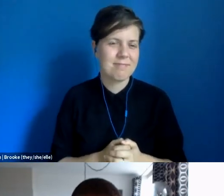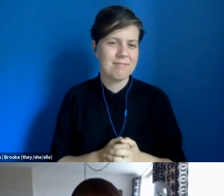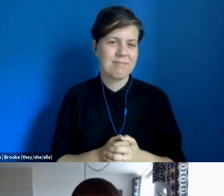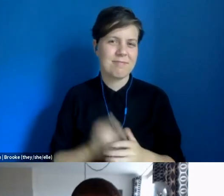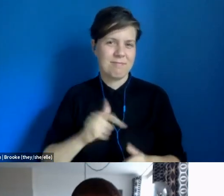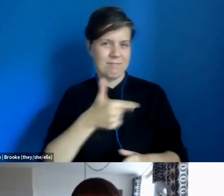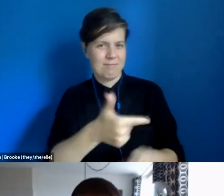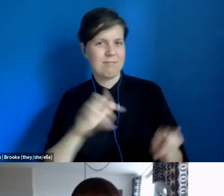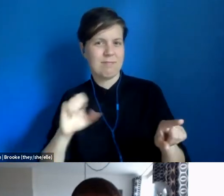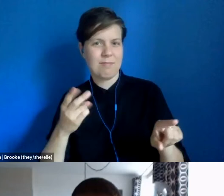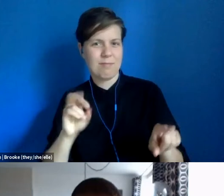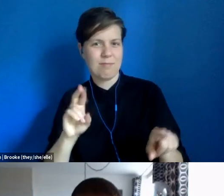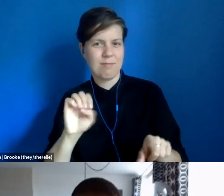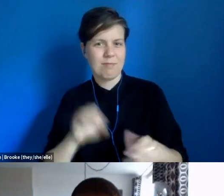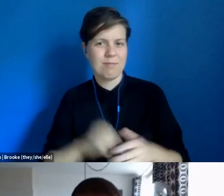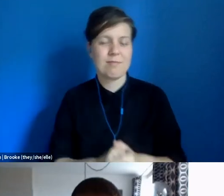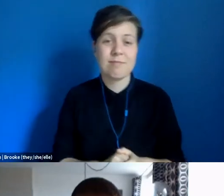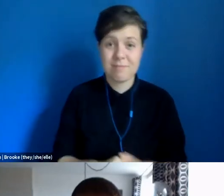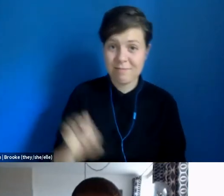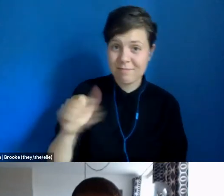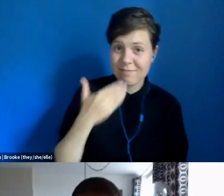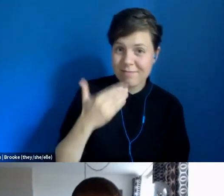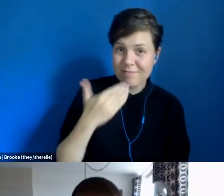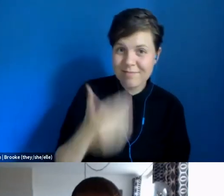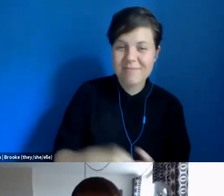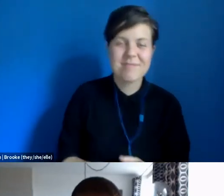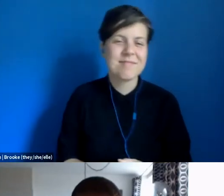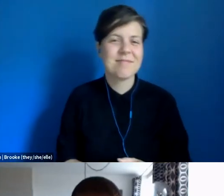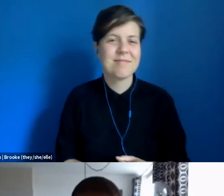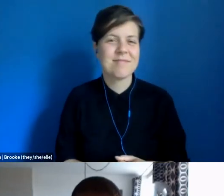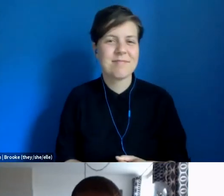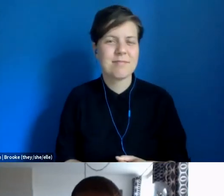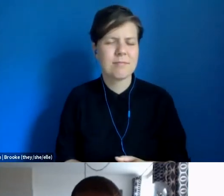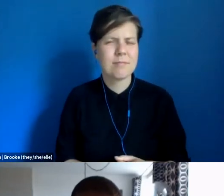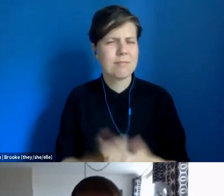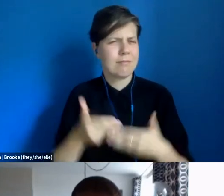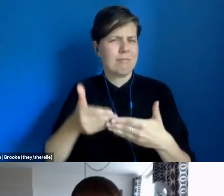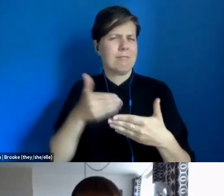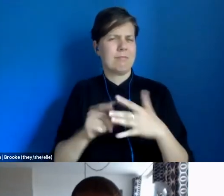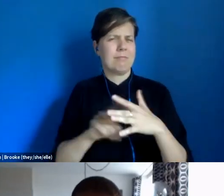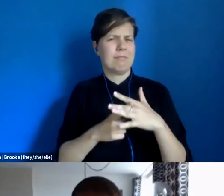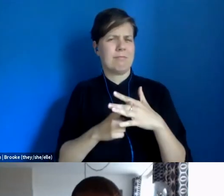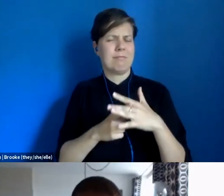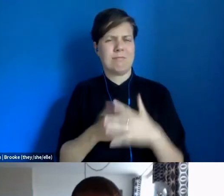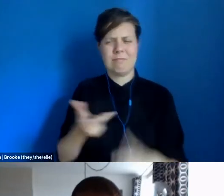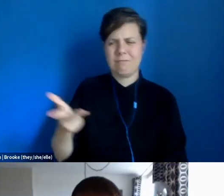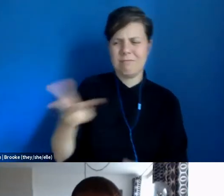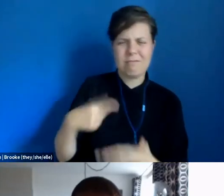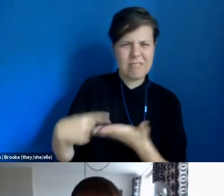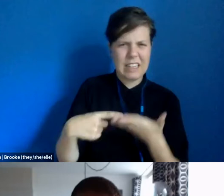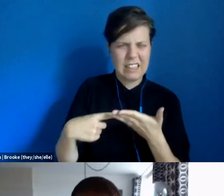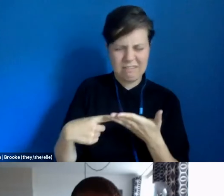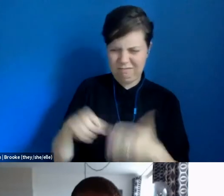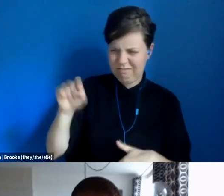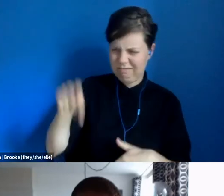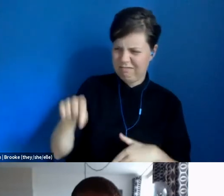thanks. So the theme we were throwing about ideas before this about what we could call it, and